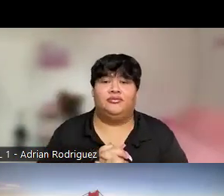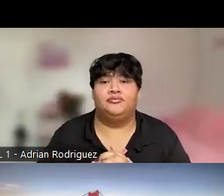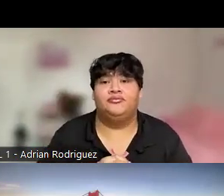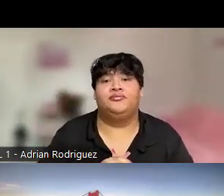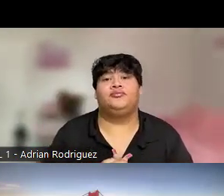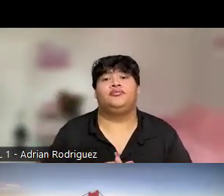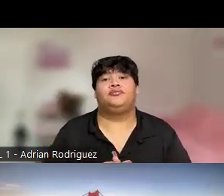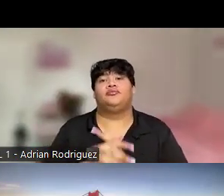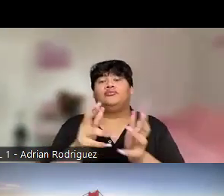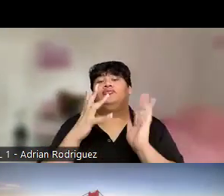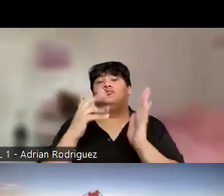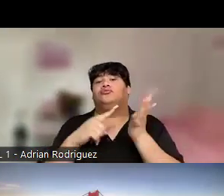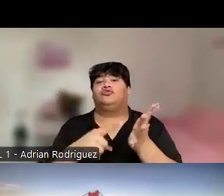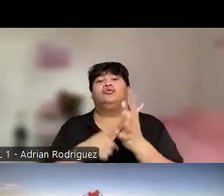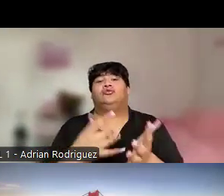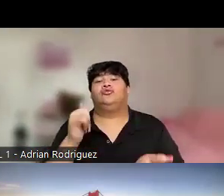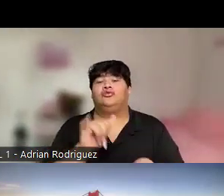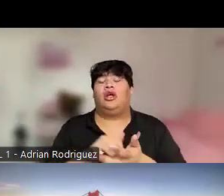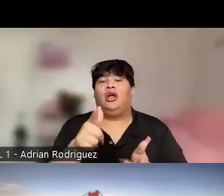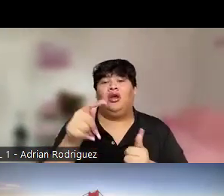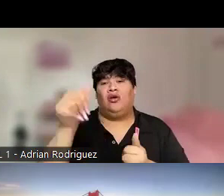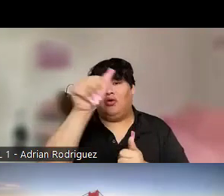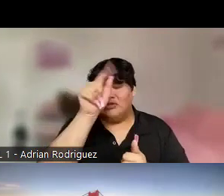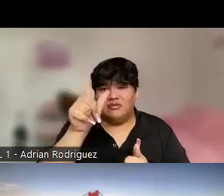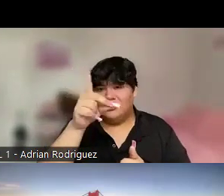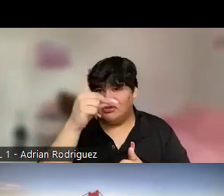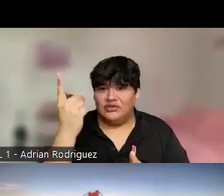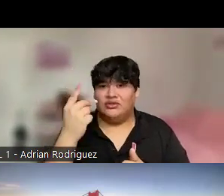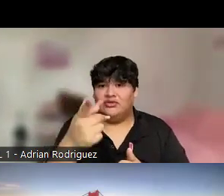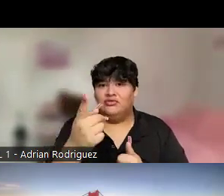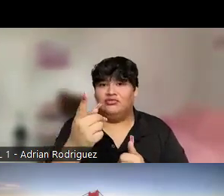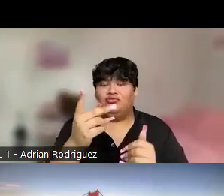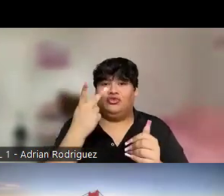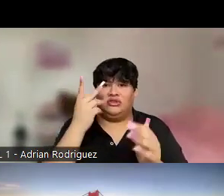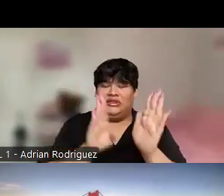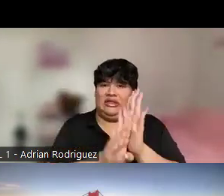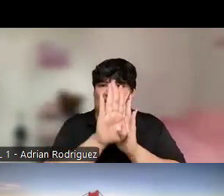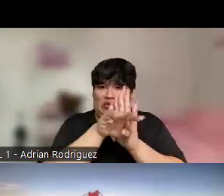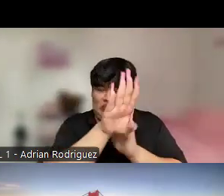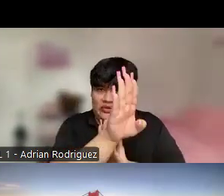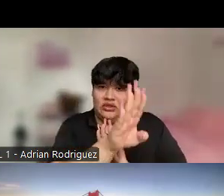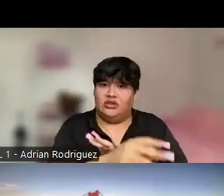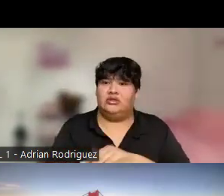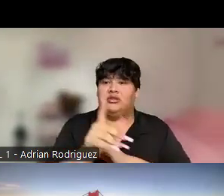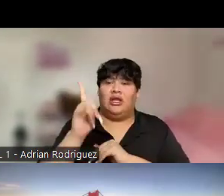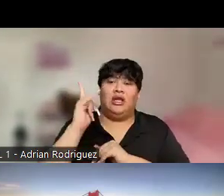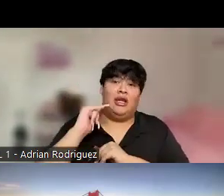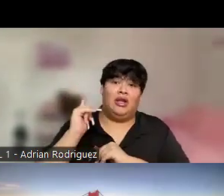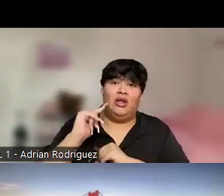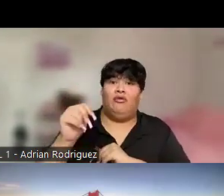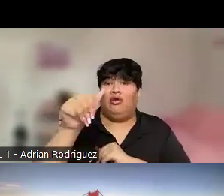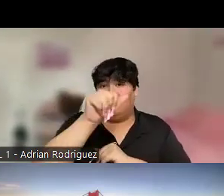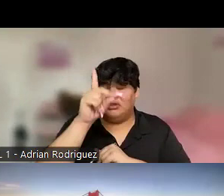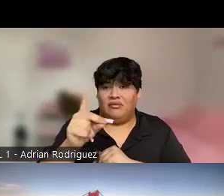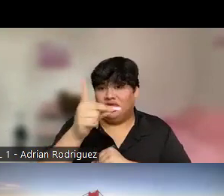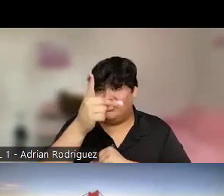this slide really just summarizes the last two slides that I talked through, which is that California's dementia prevalence